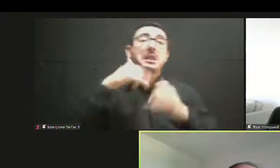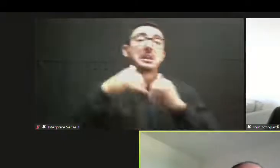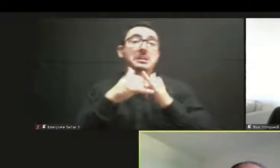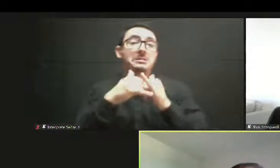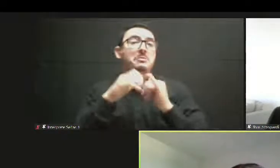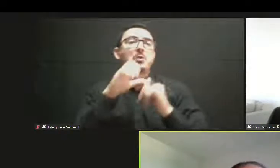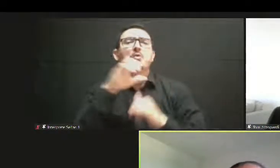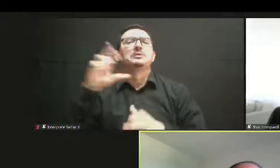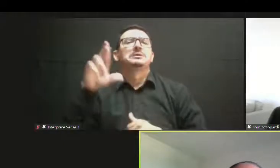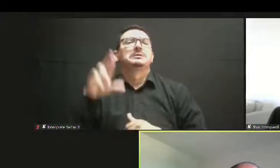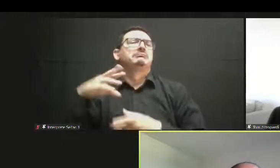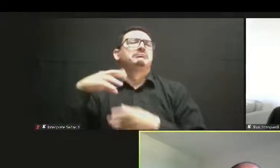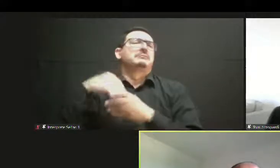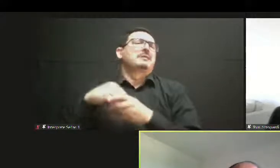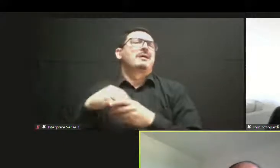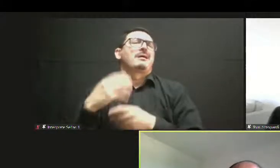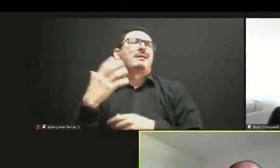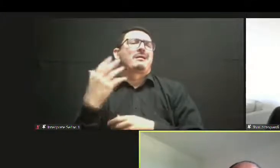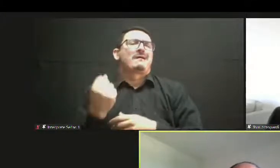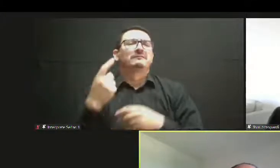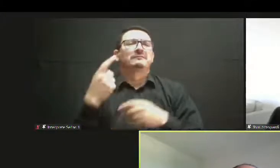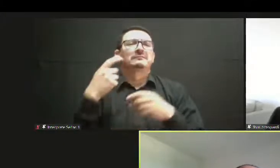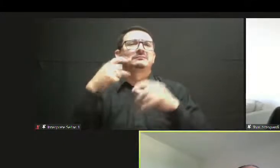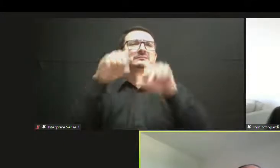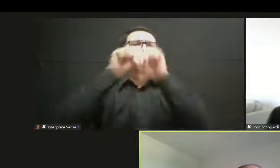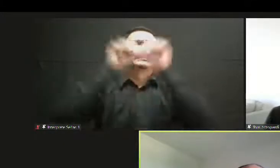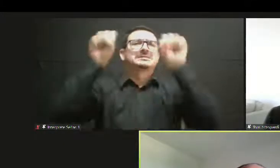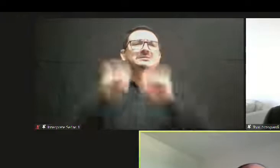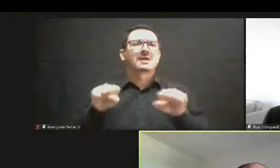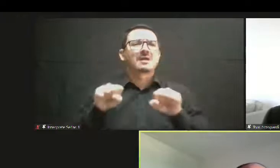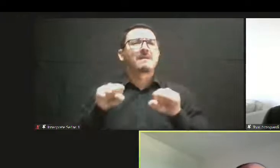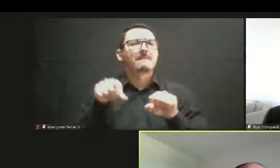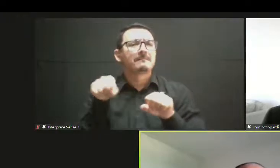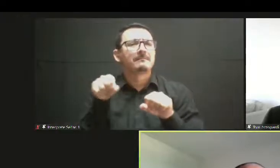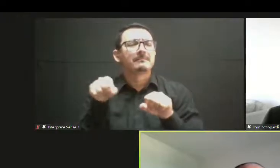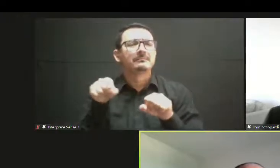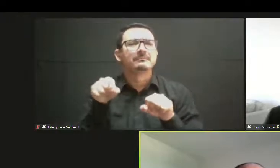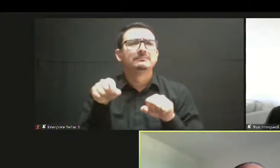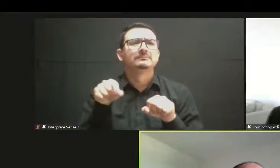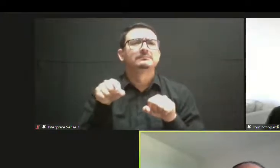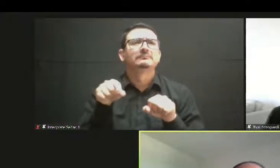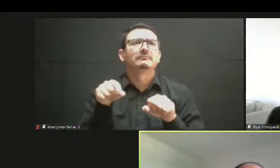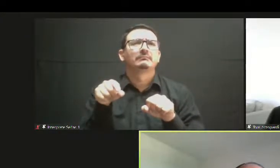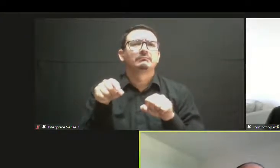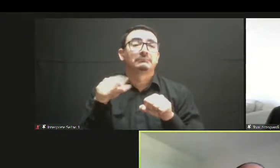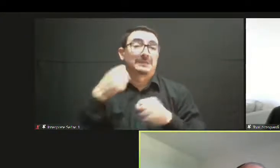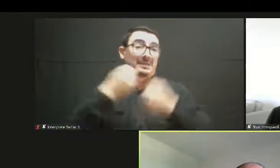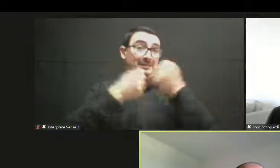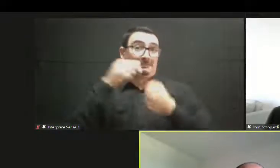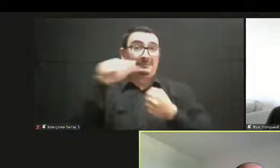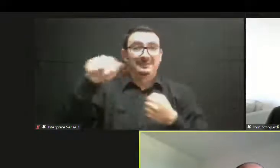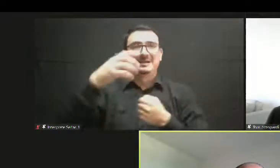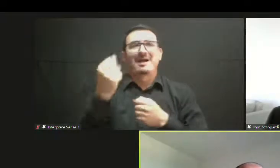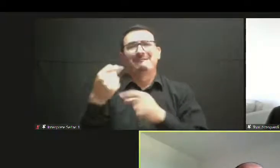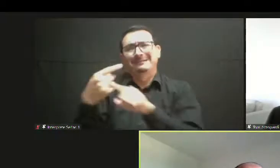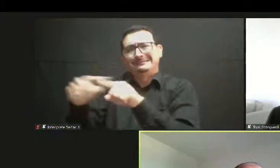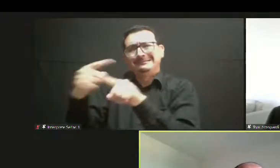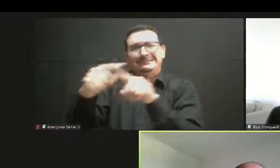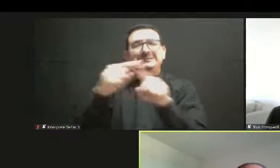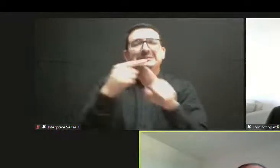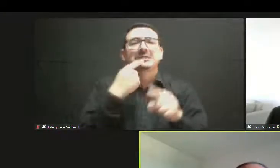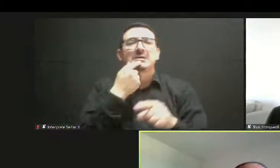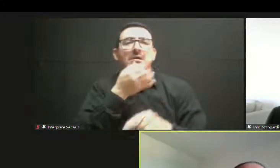service hub, which actually on the side of investment climate is very interesting because now we have